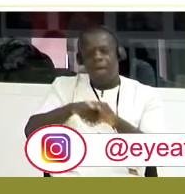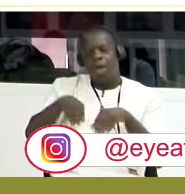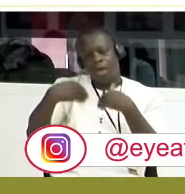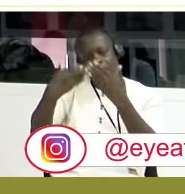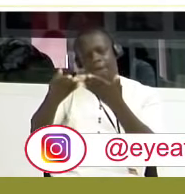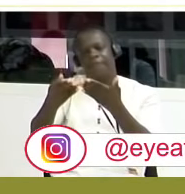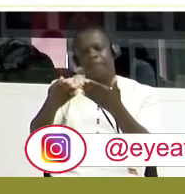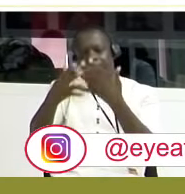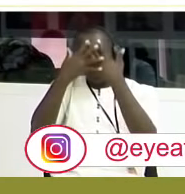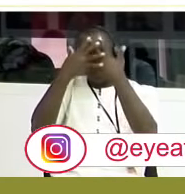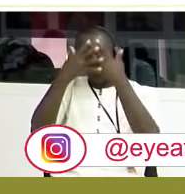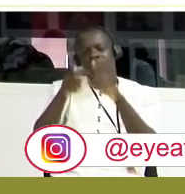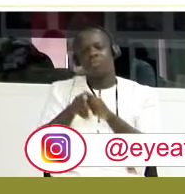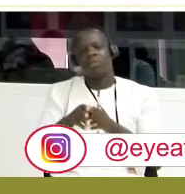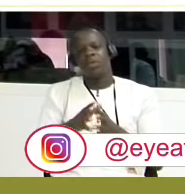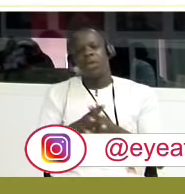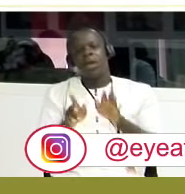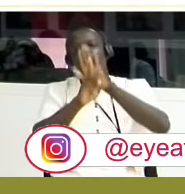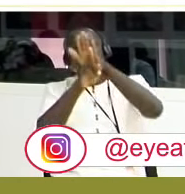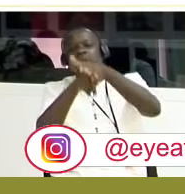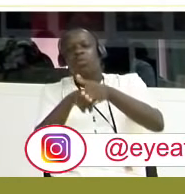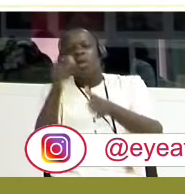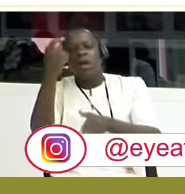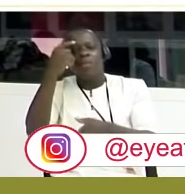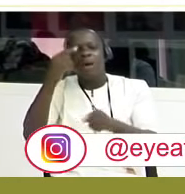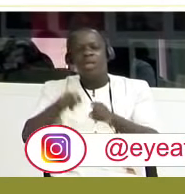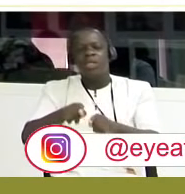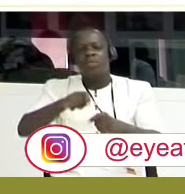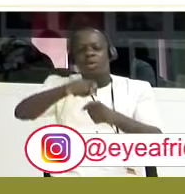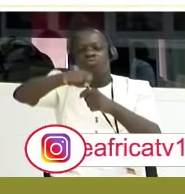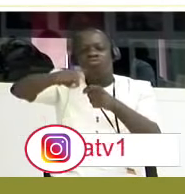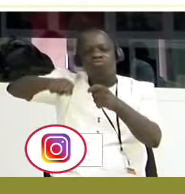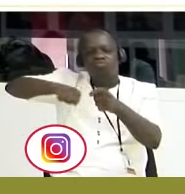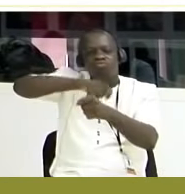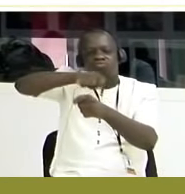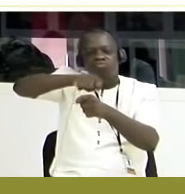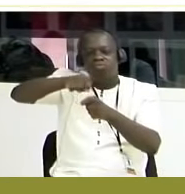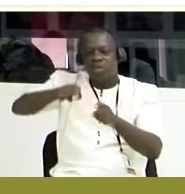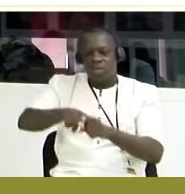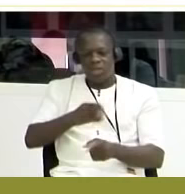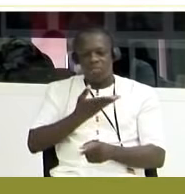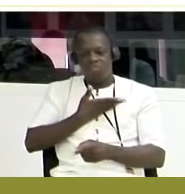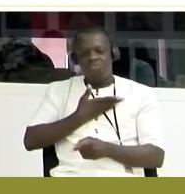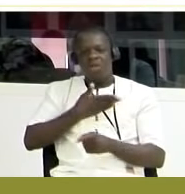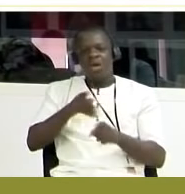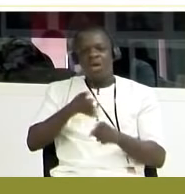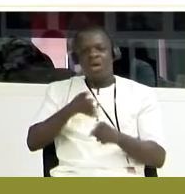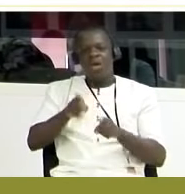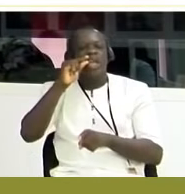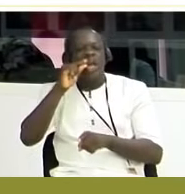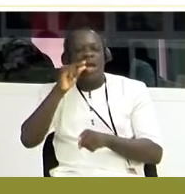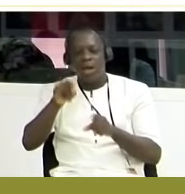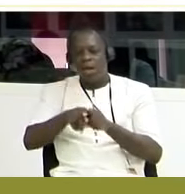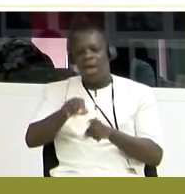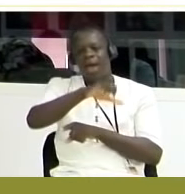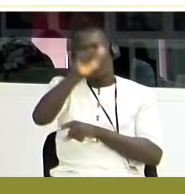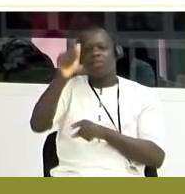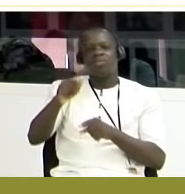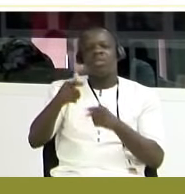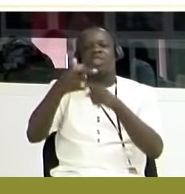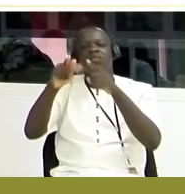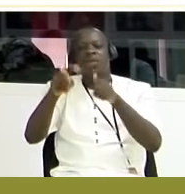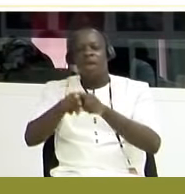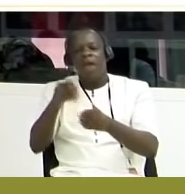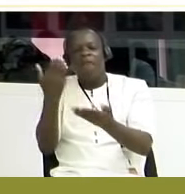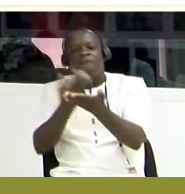like corned beef, sardines, biscuits, and name it, but no food